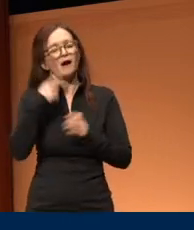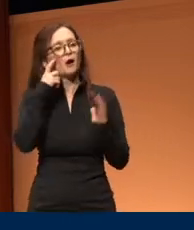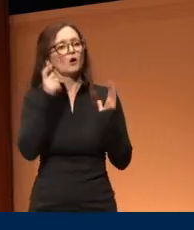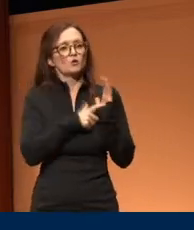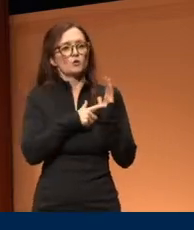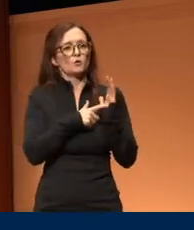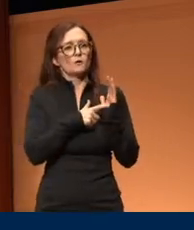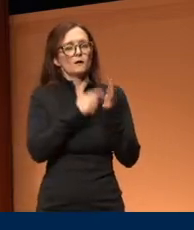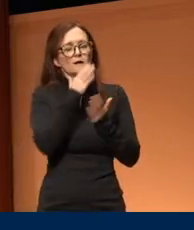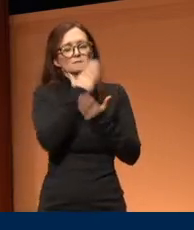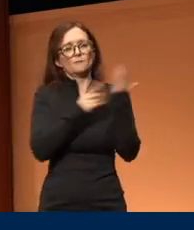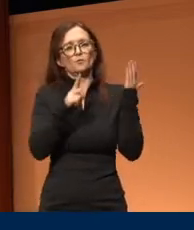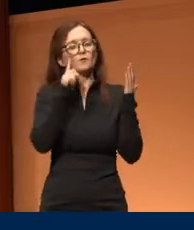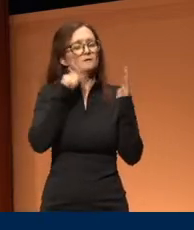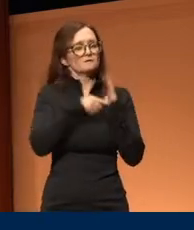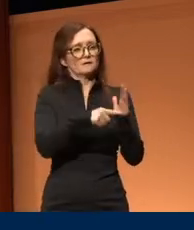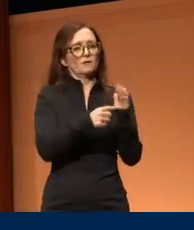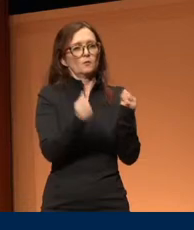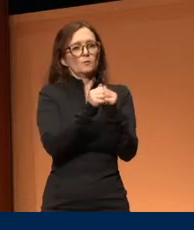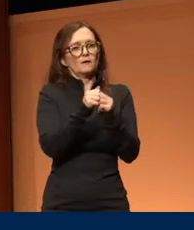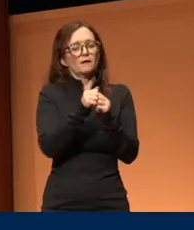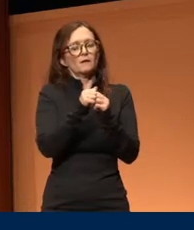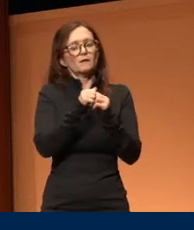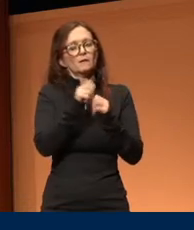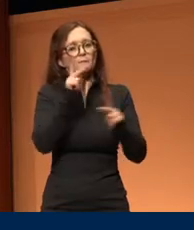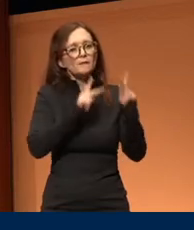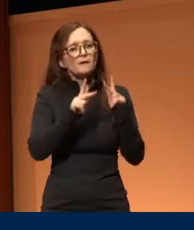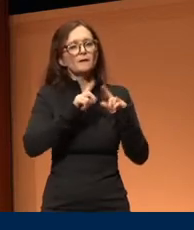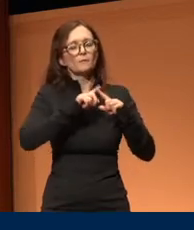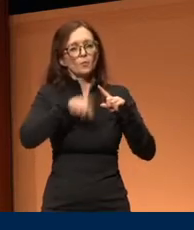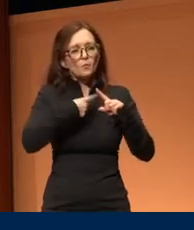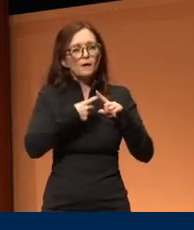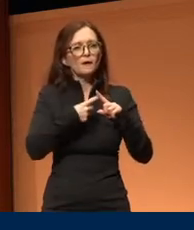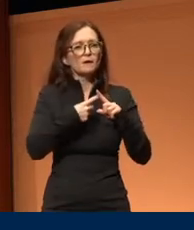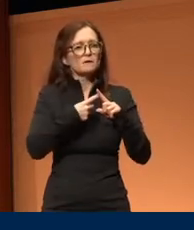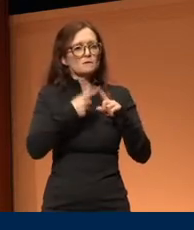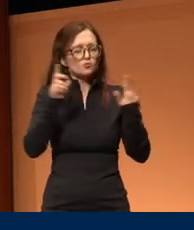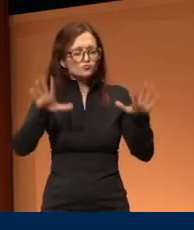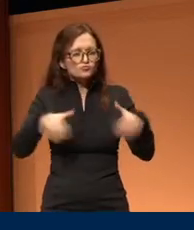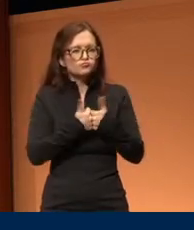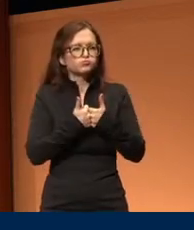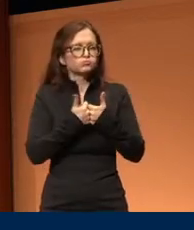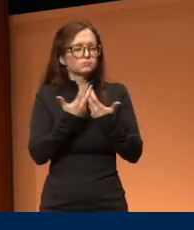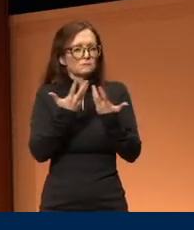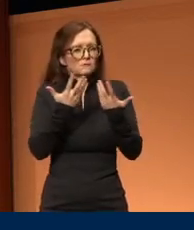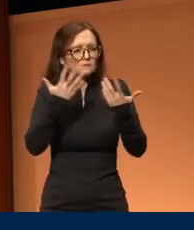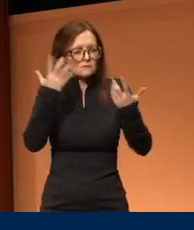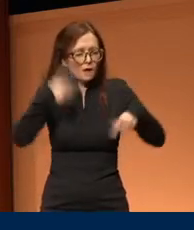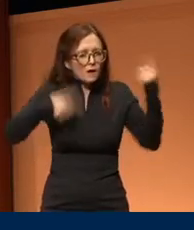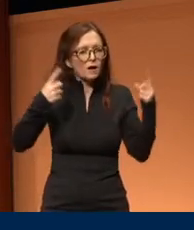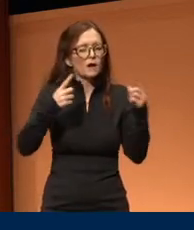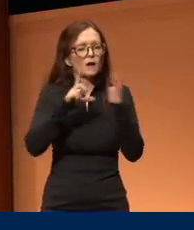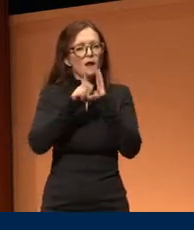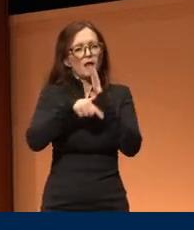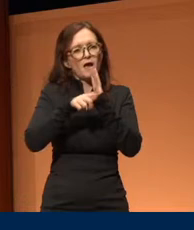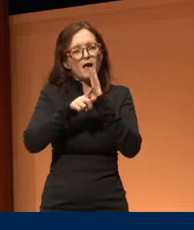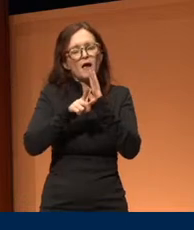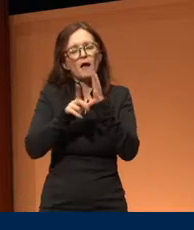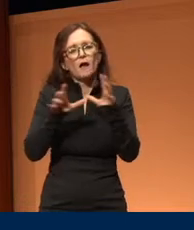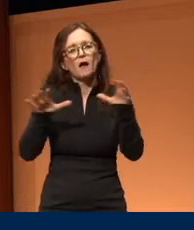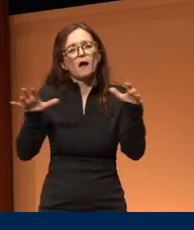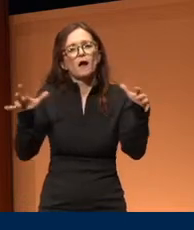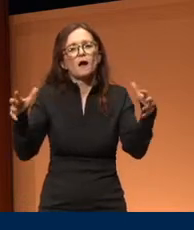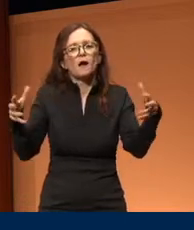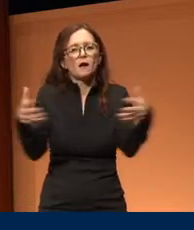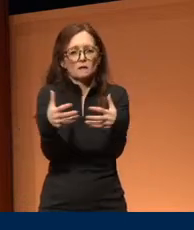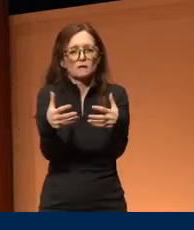lot of the examples you were talking about, when people were being very hostile and challenging later through the assembly, it was always